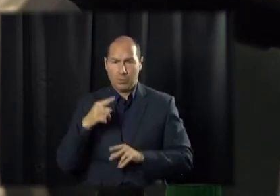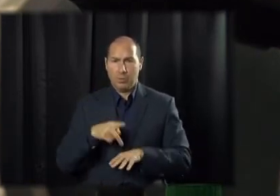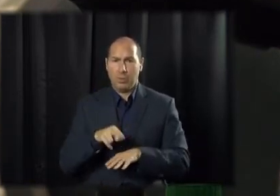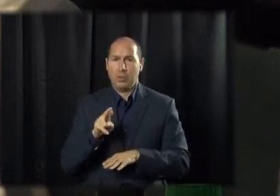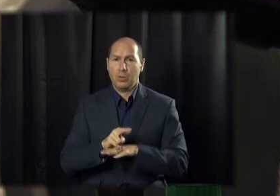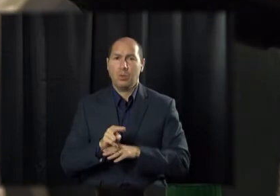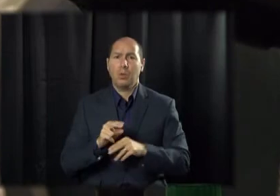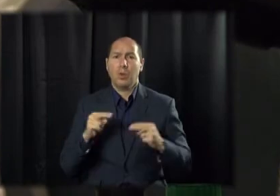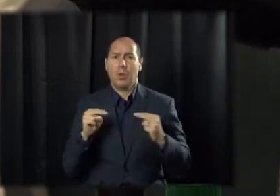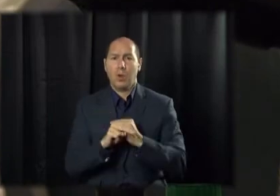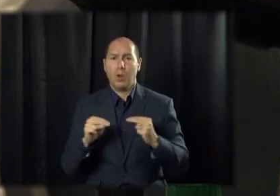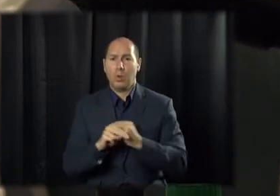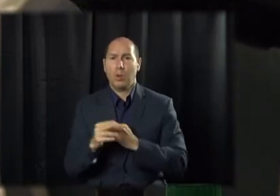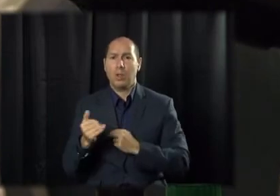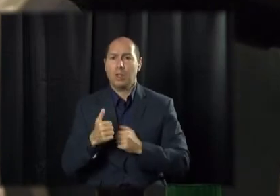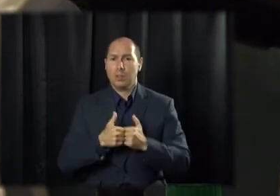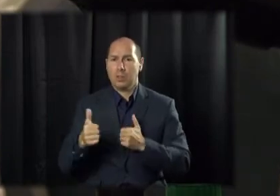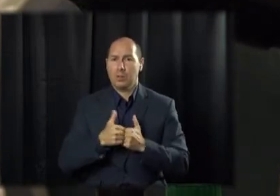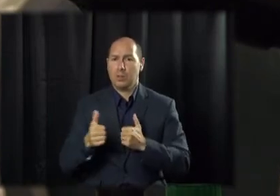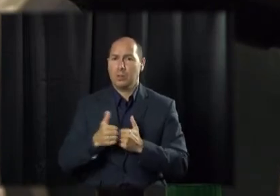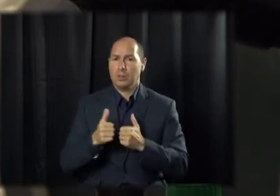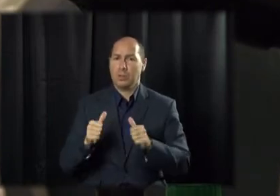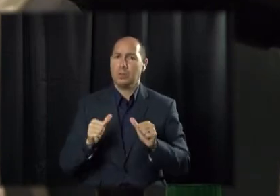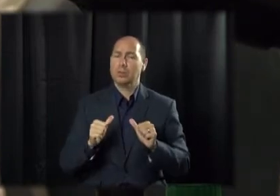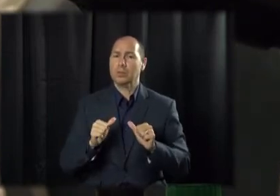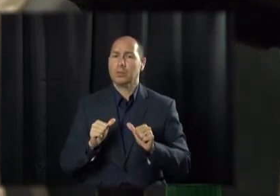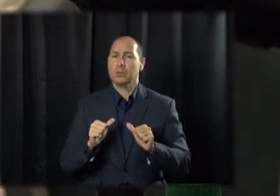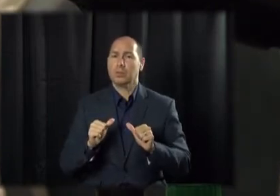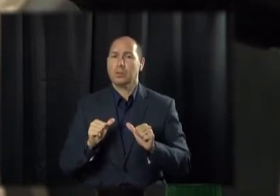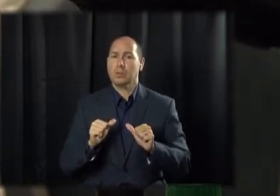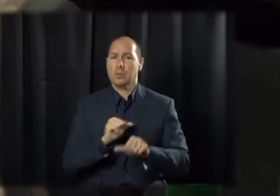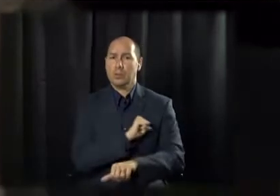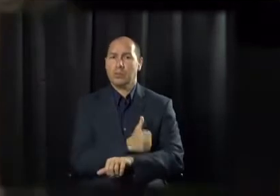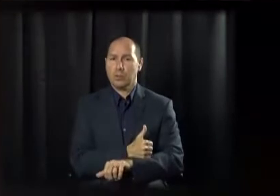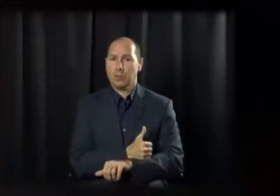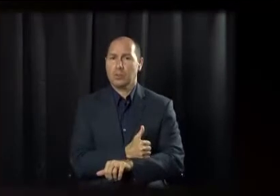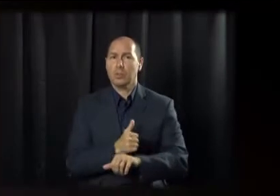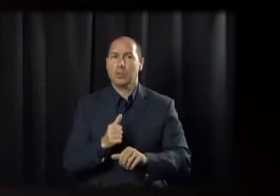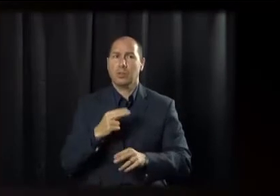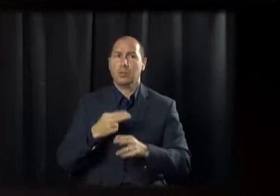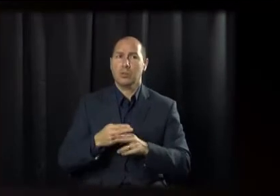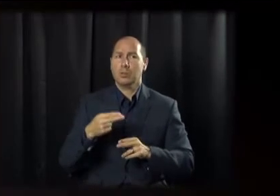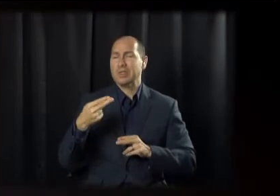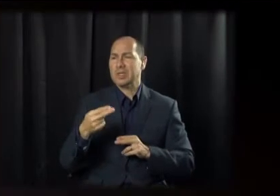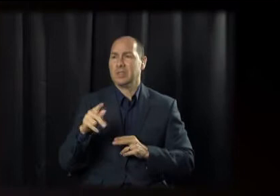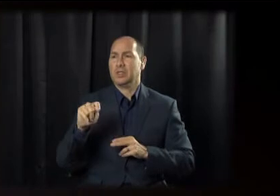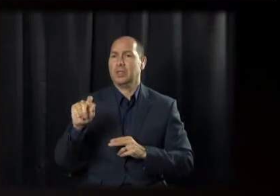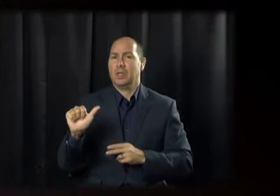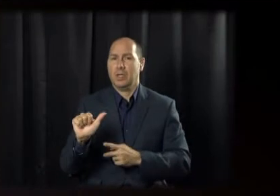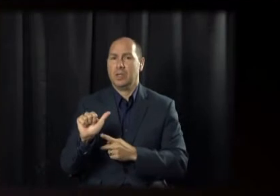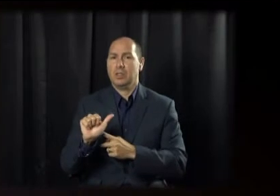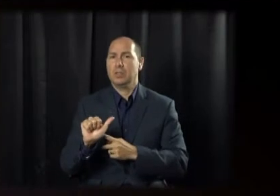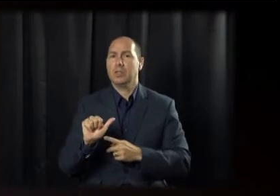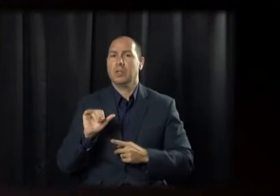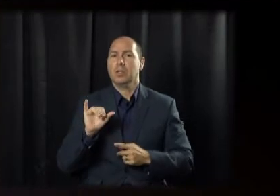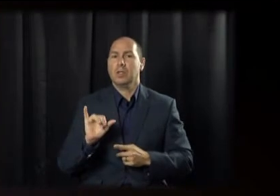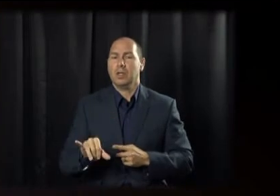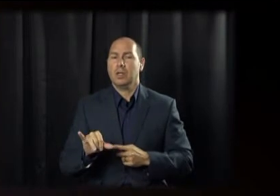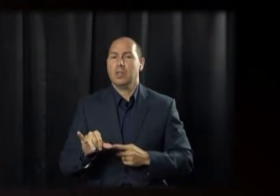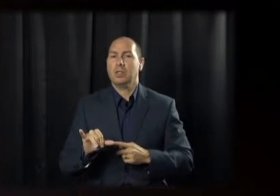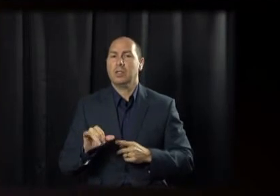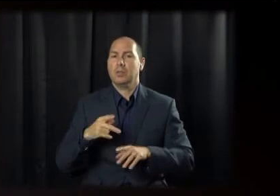and Transportation Authority, better known as HTA. HTA is at a crossroads. As Puerto Rico seeks to